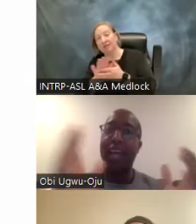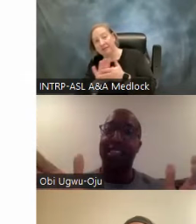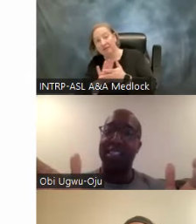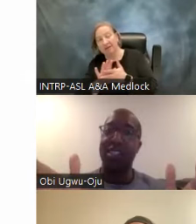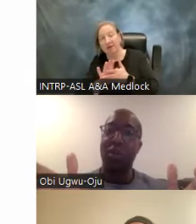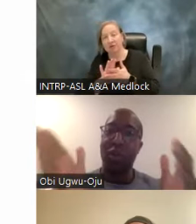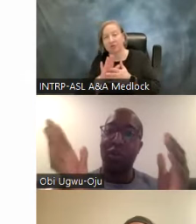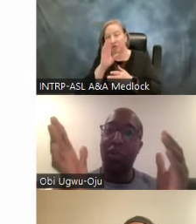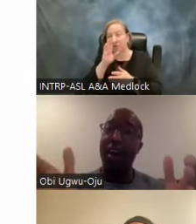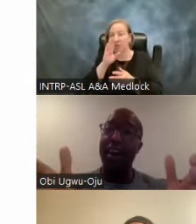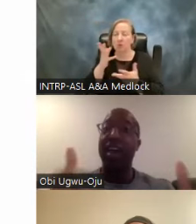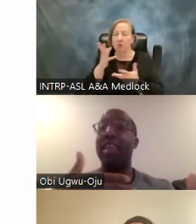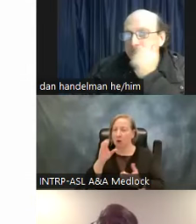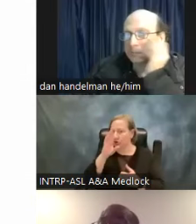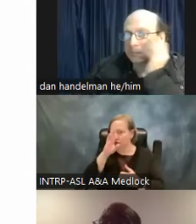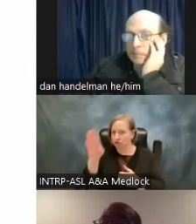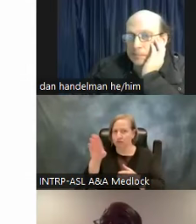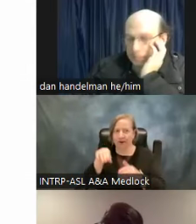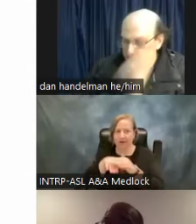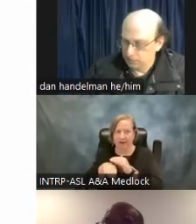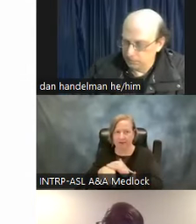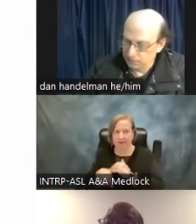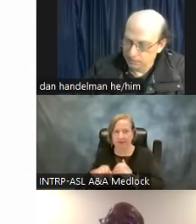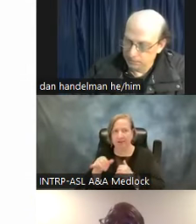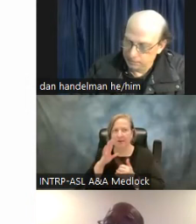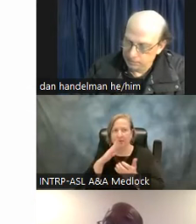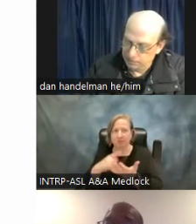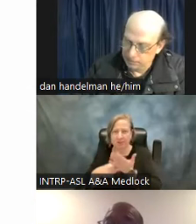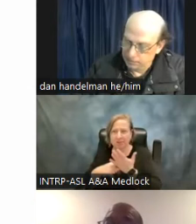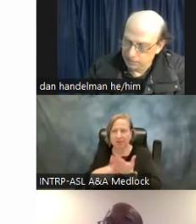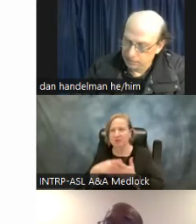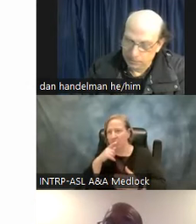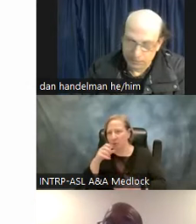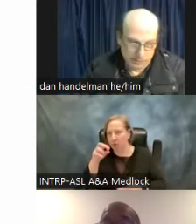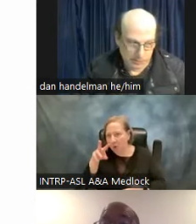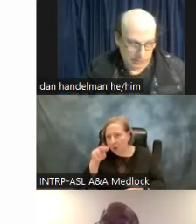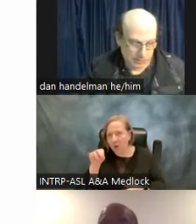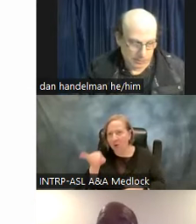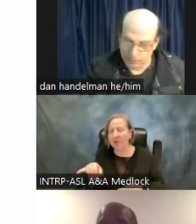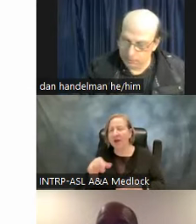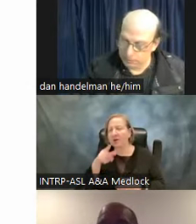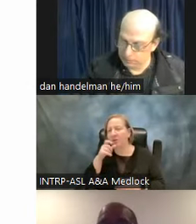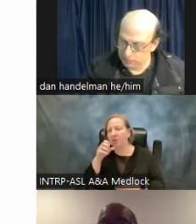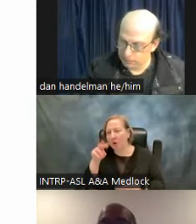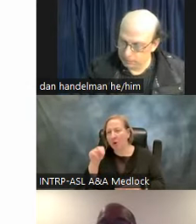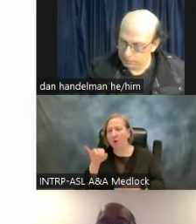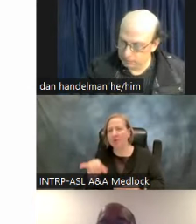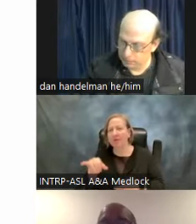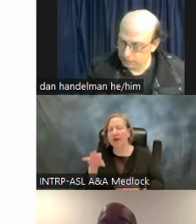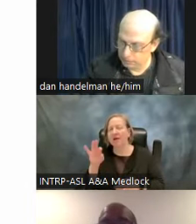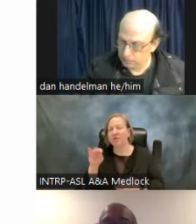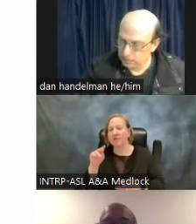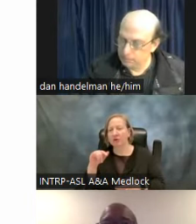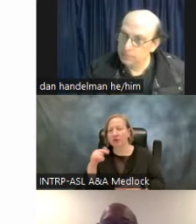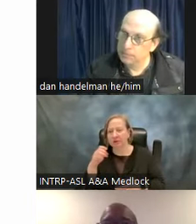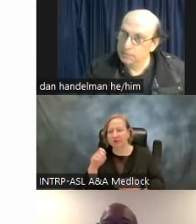direct access is what we'd want, and that will be the discussion. Like whoever owns it, whoever owns the footage, or whoever